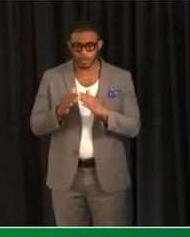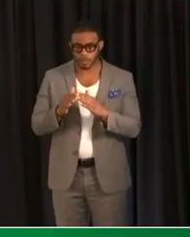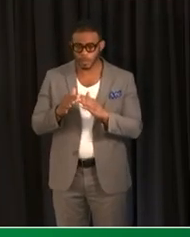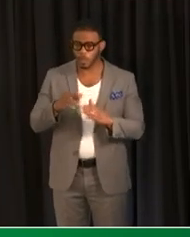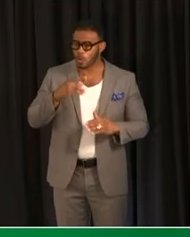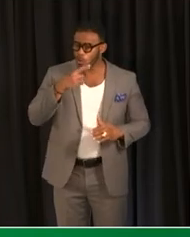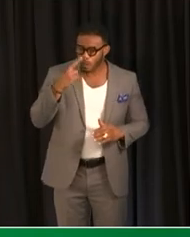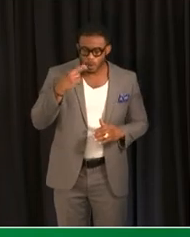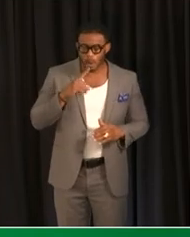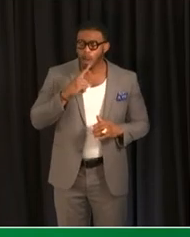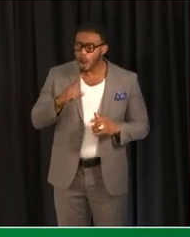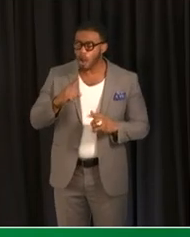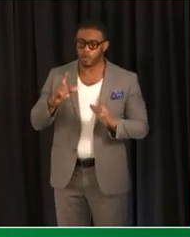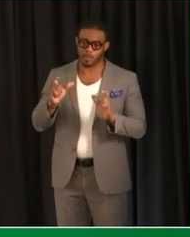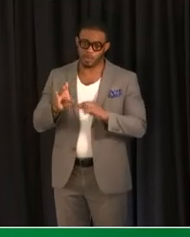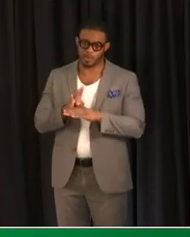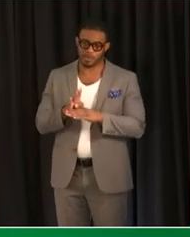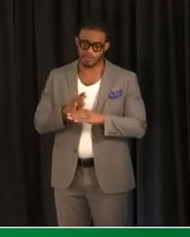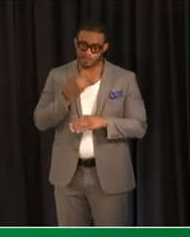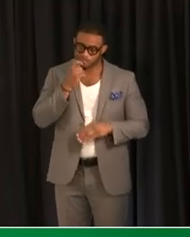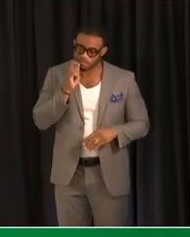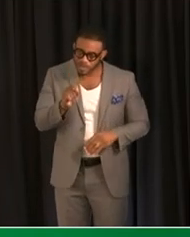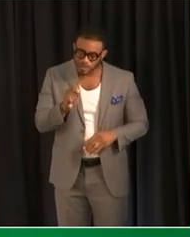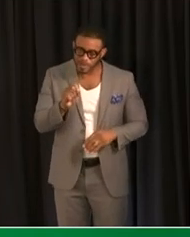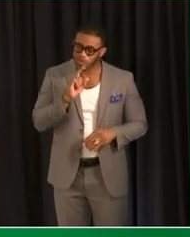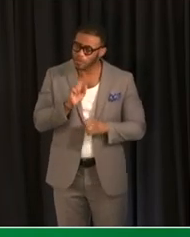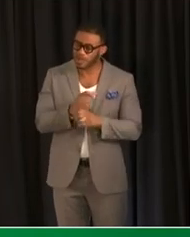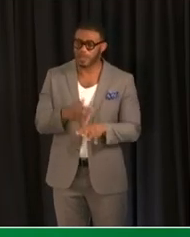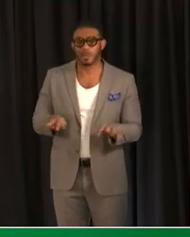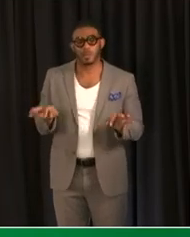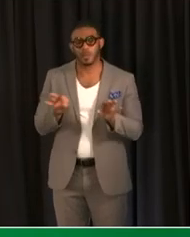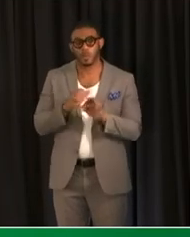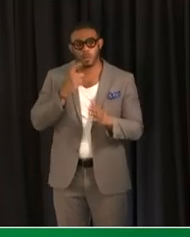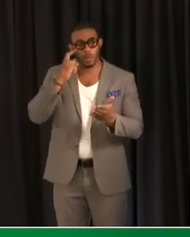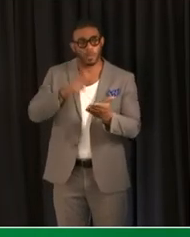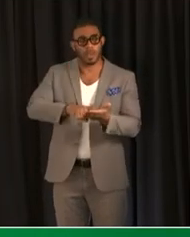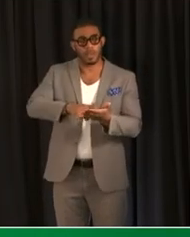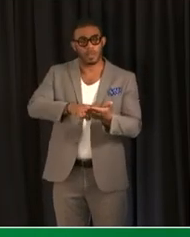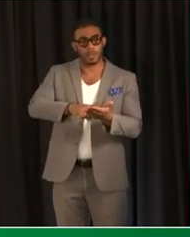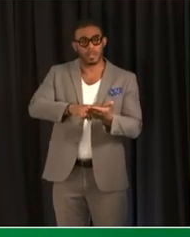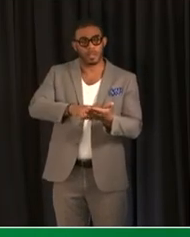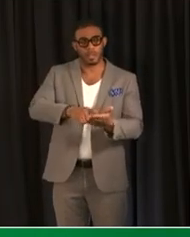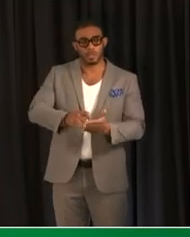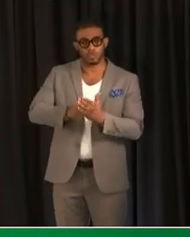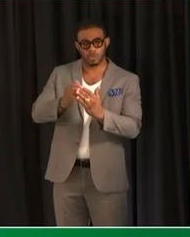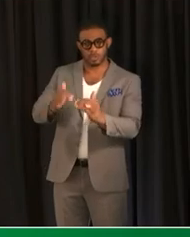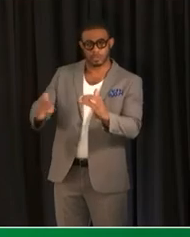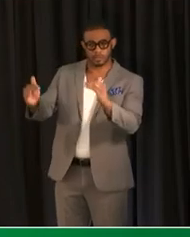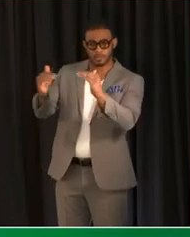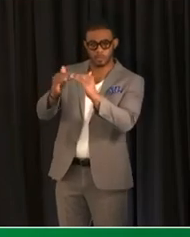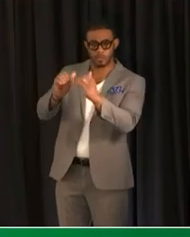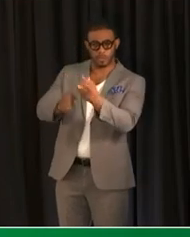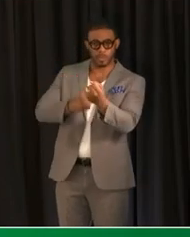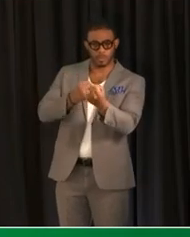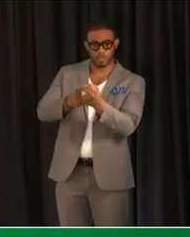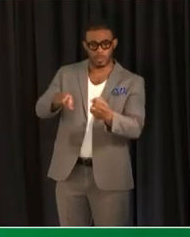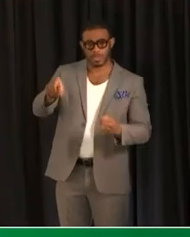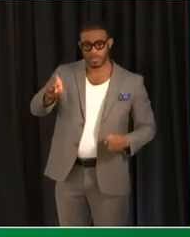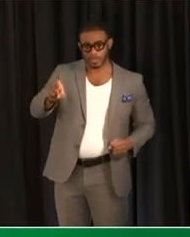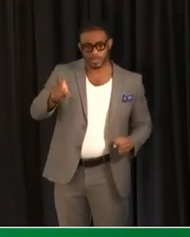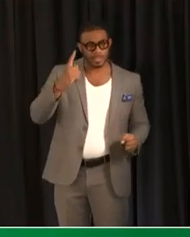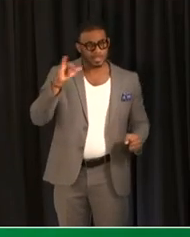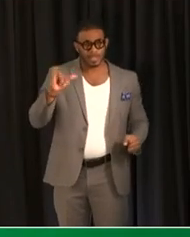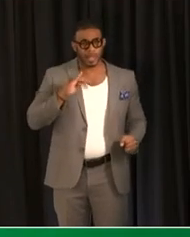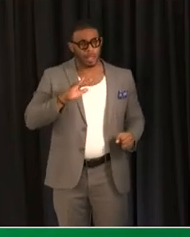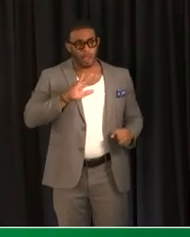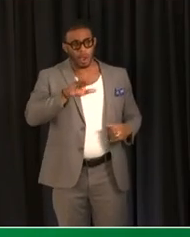community. Restaurants are small businesses, and it's really important that we recognize that and treat them with the support that